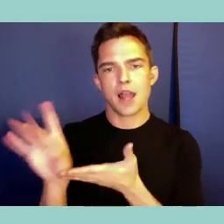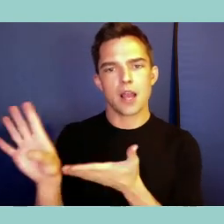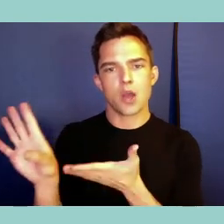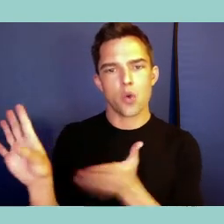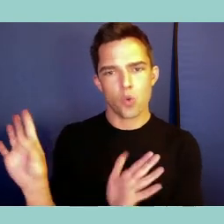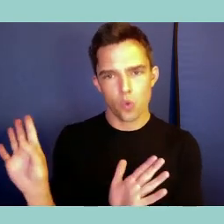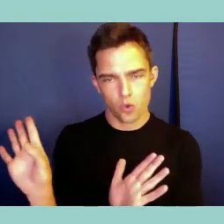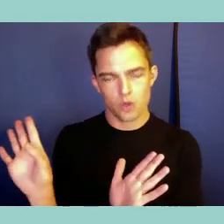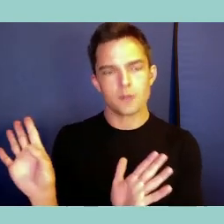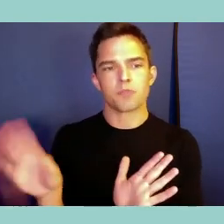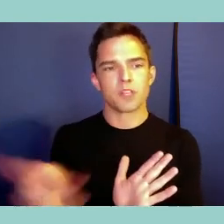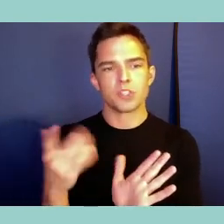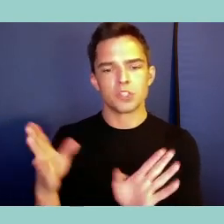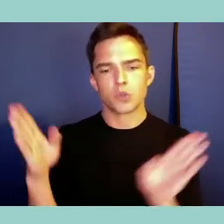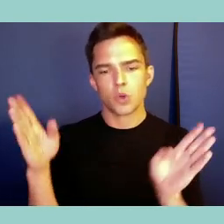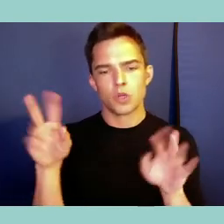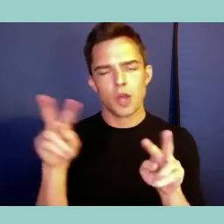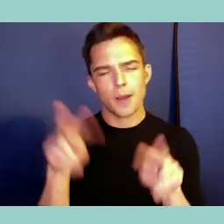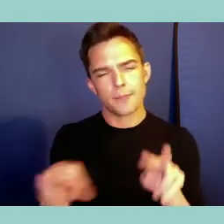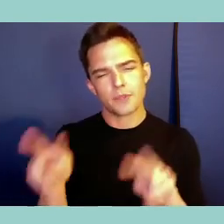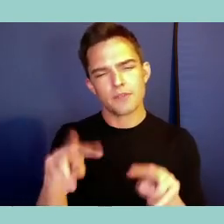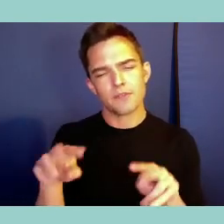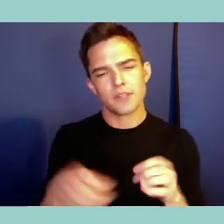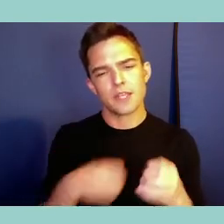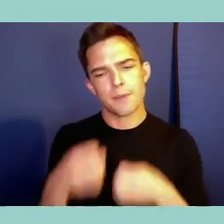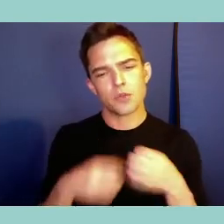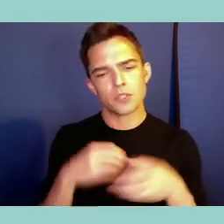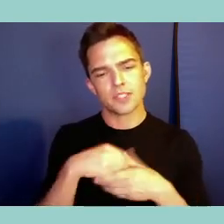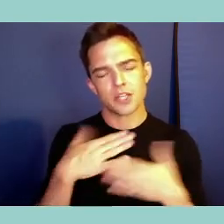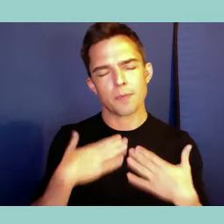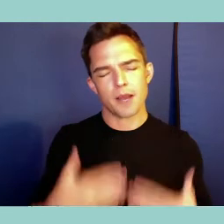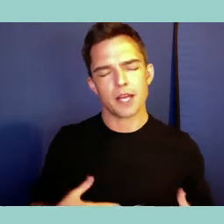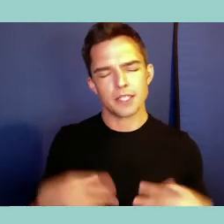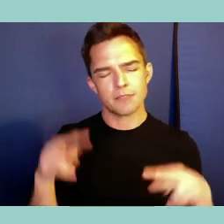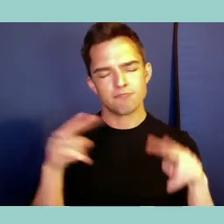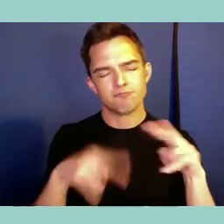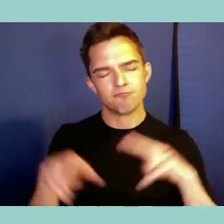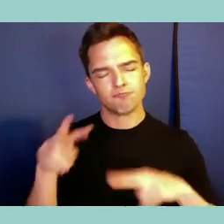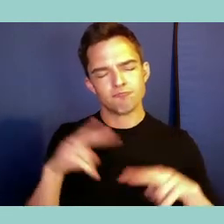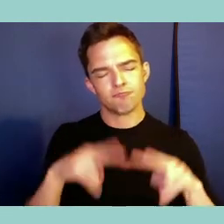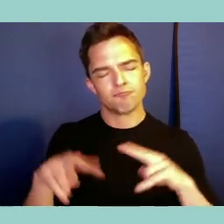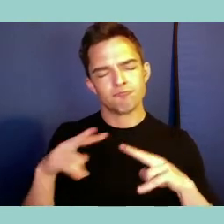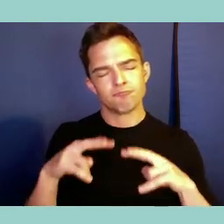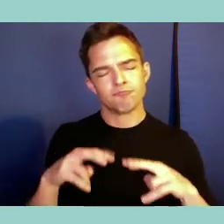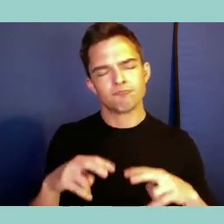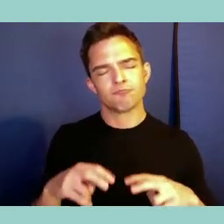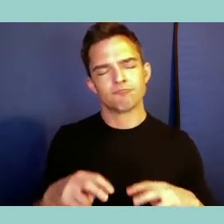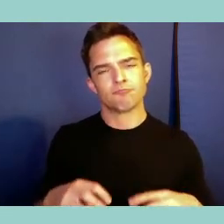it, and just observe the emotion in your body.